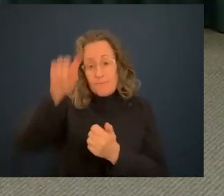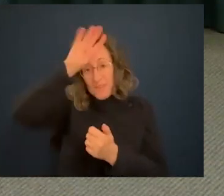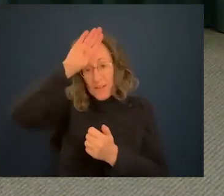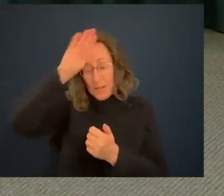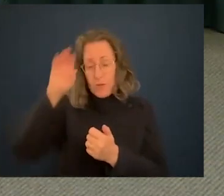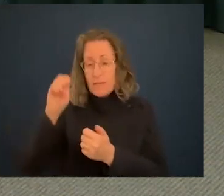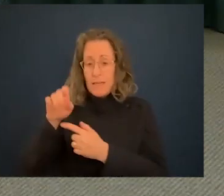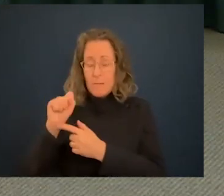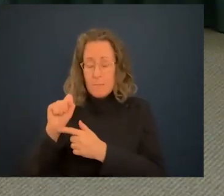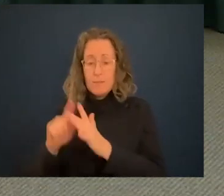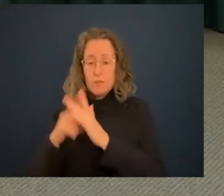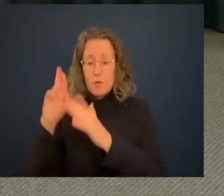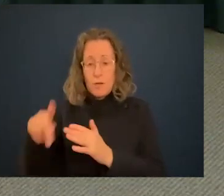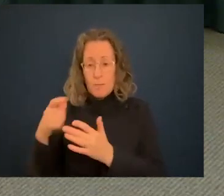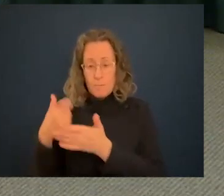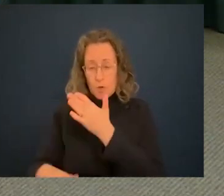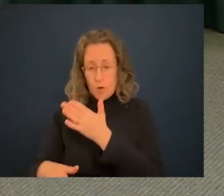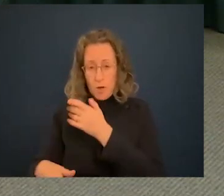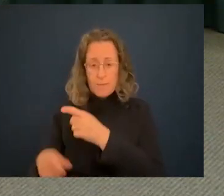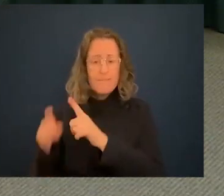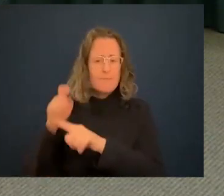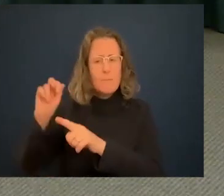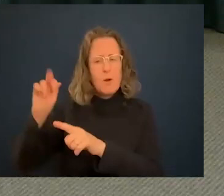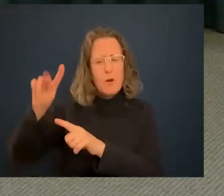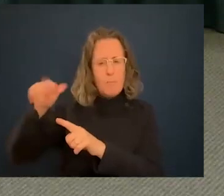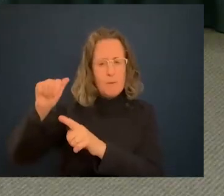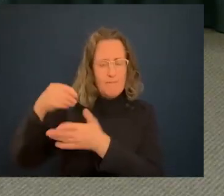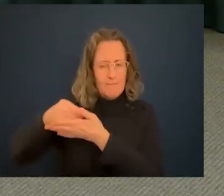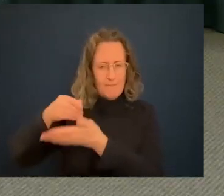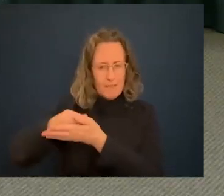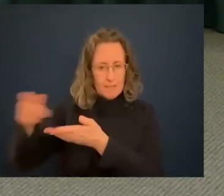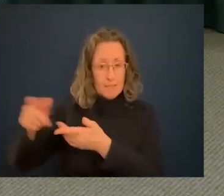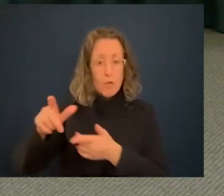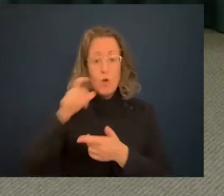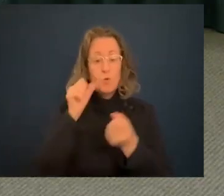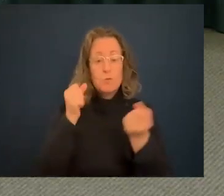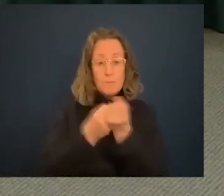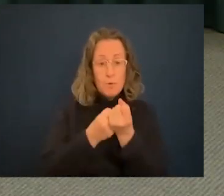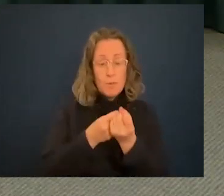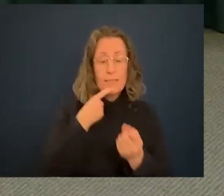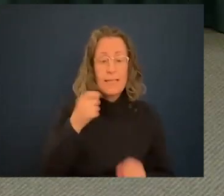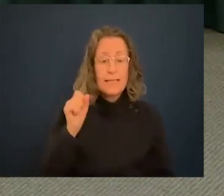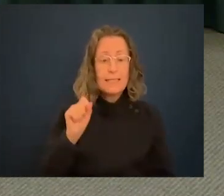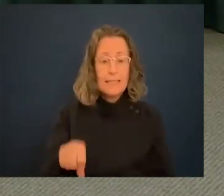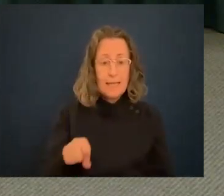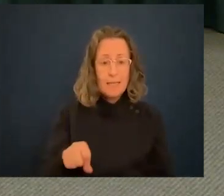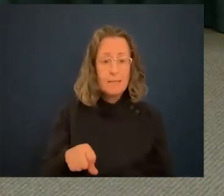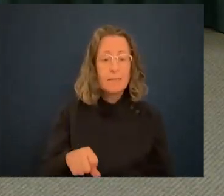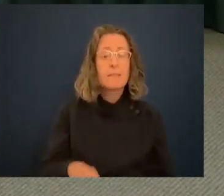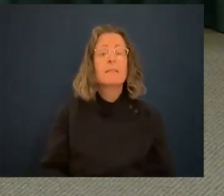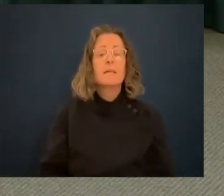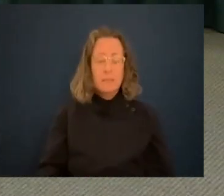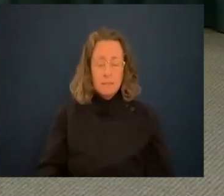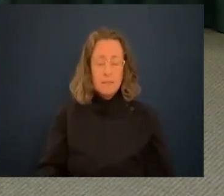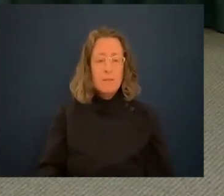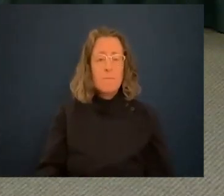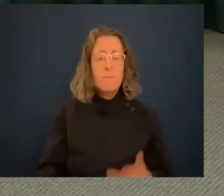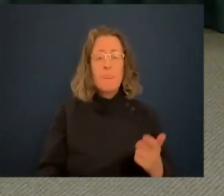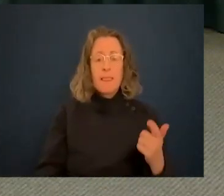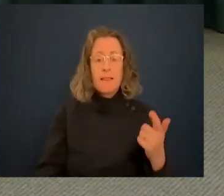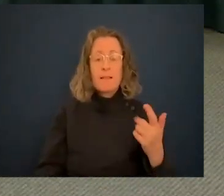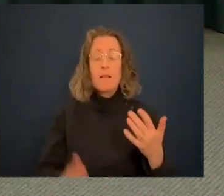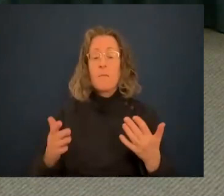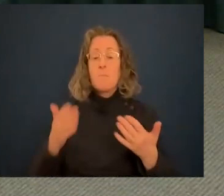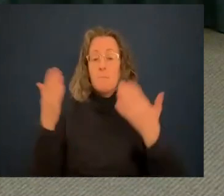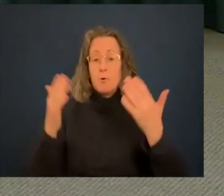funding uh board members all those in favor please indicate with an eye all right uh all those opposed uh so it's going to